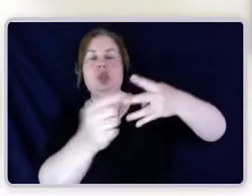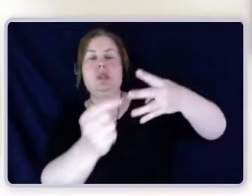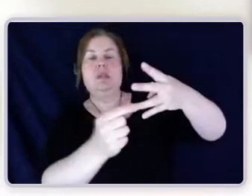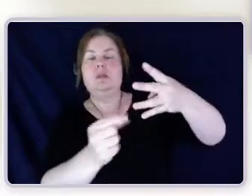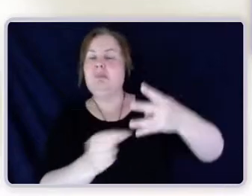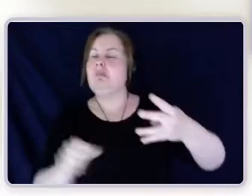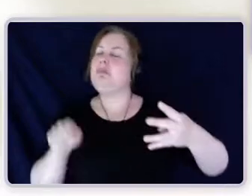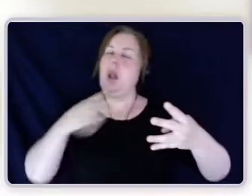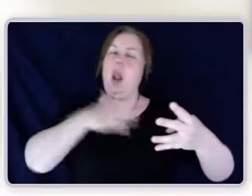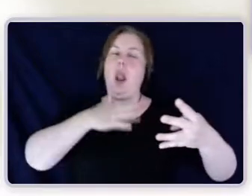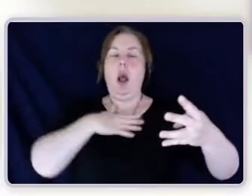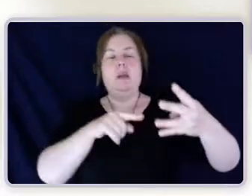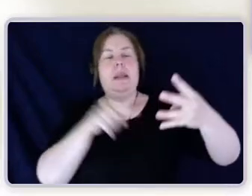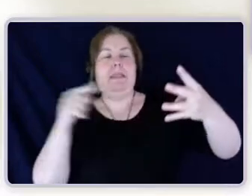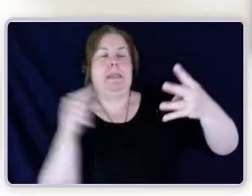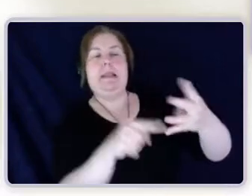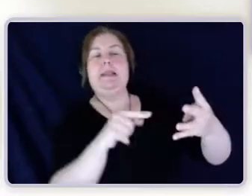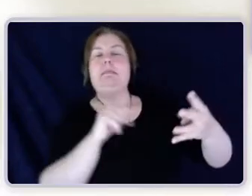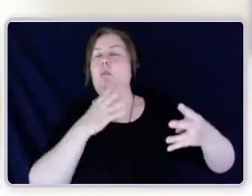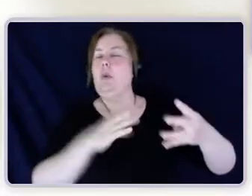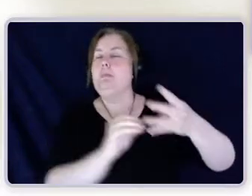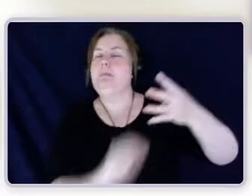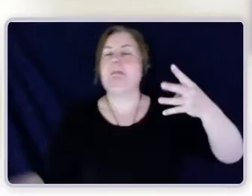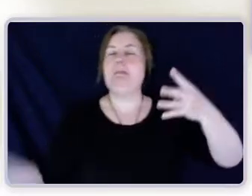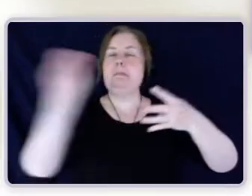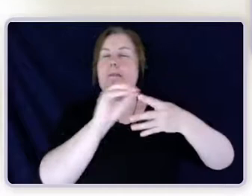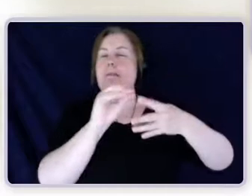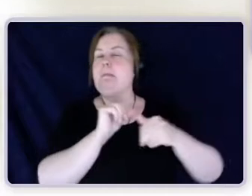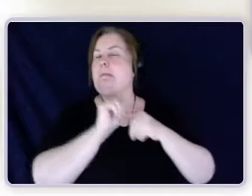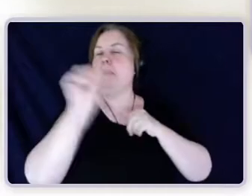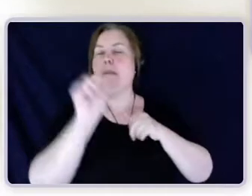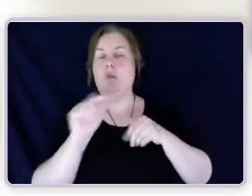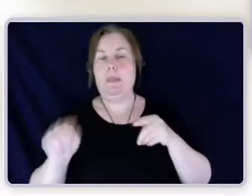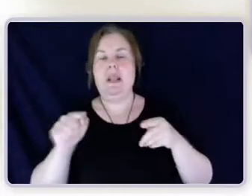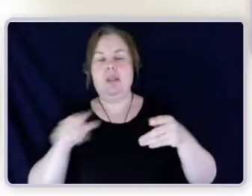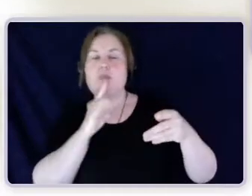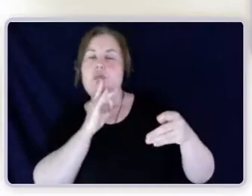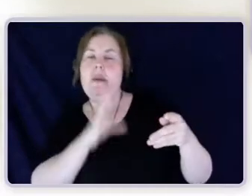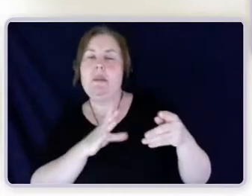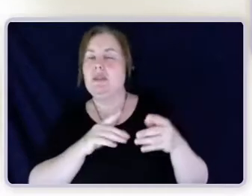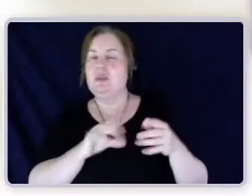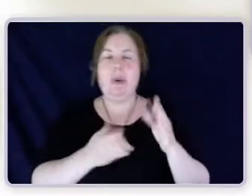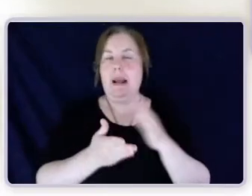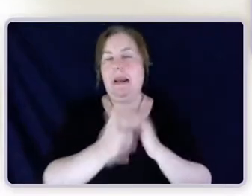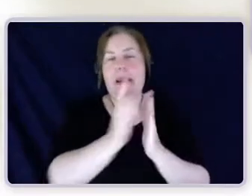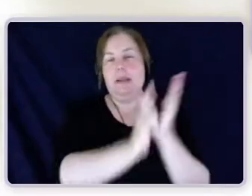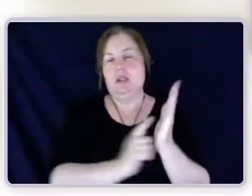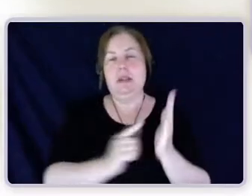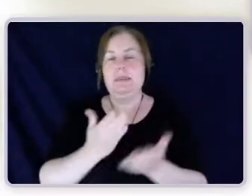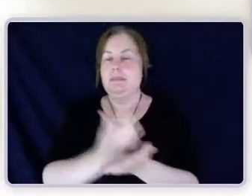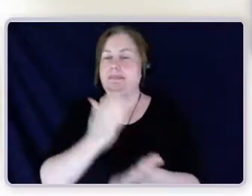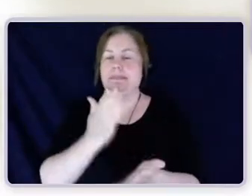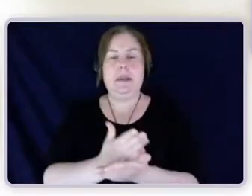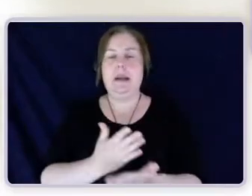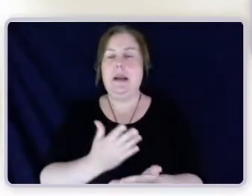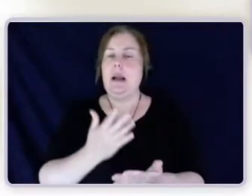But it's rather unhelpfully not defined in legislation, so it really is up to the individual person, the guardian assisting,